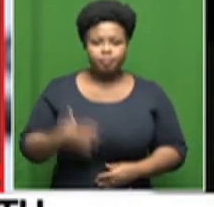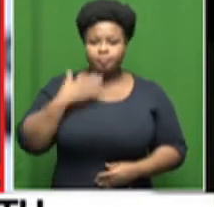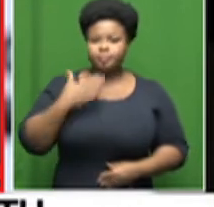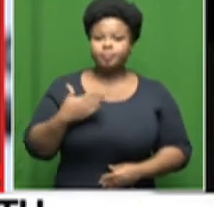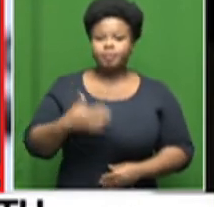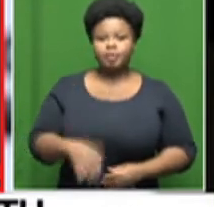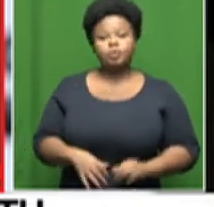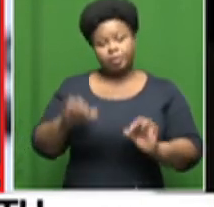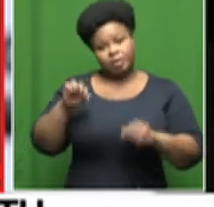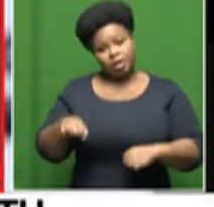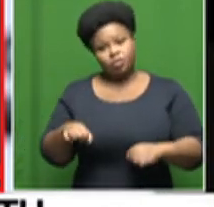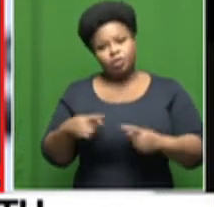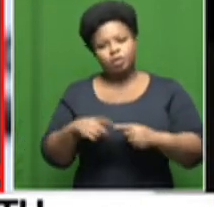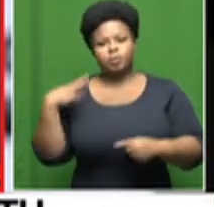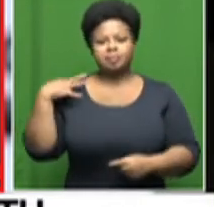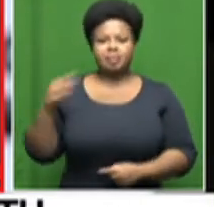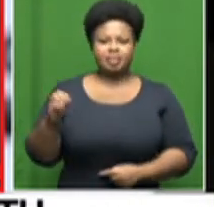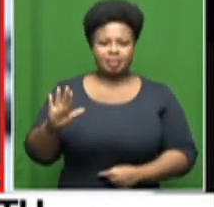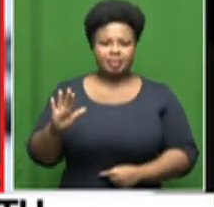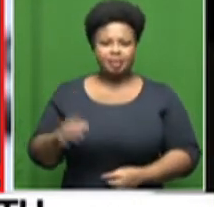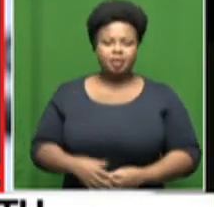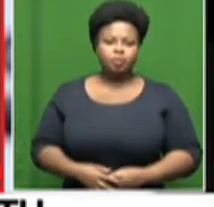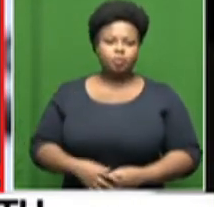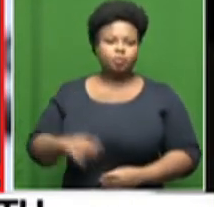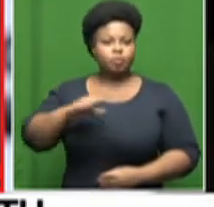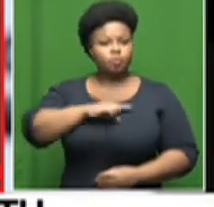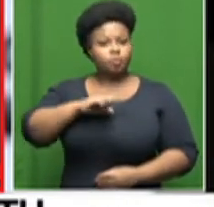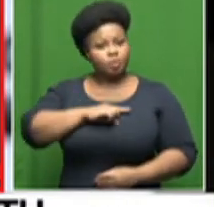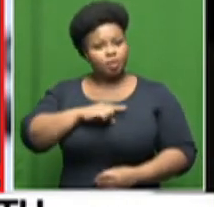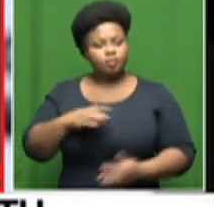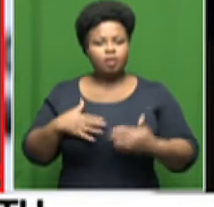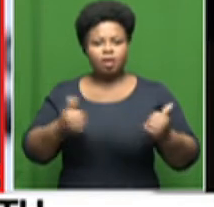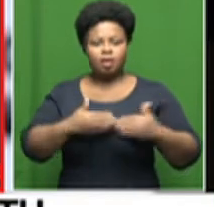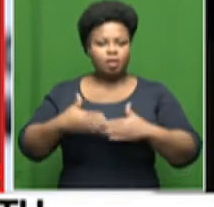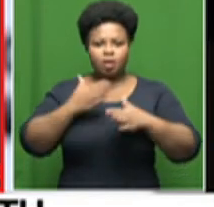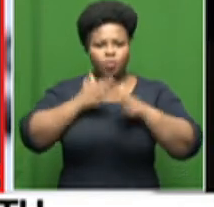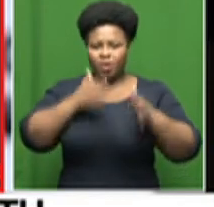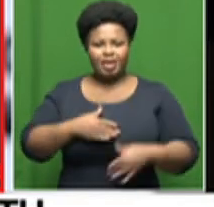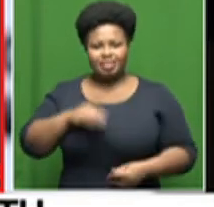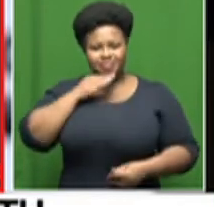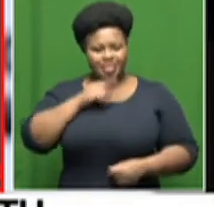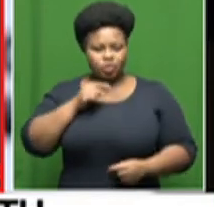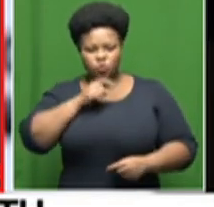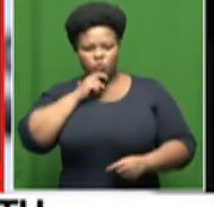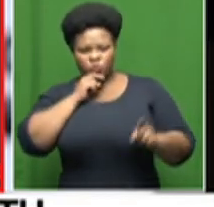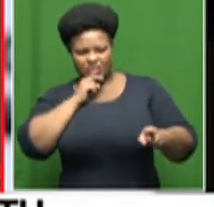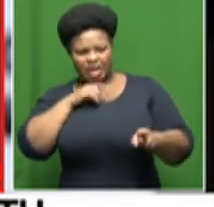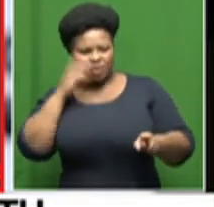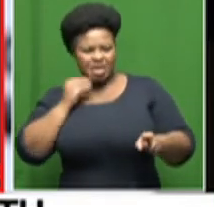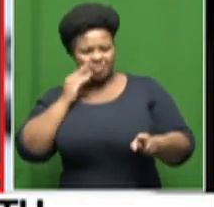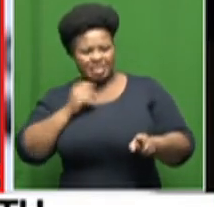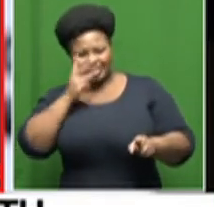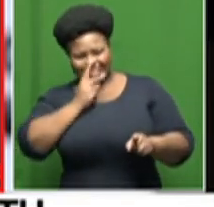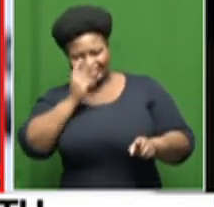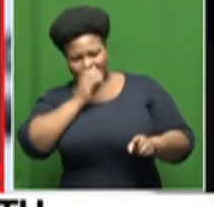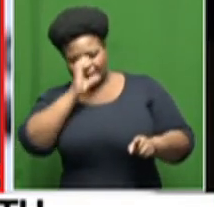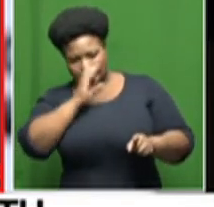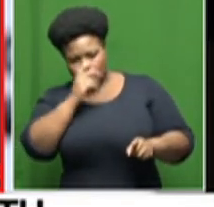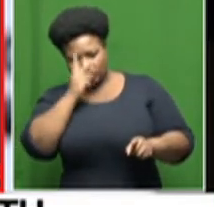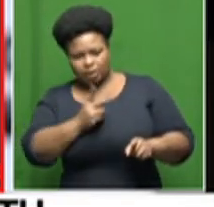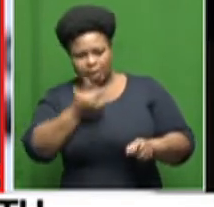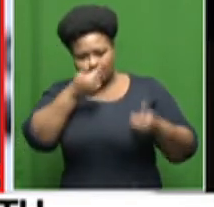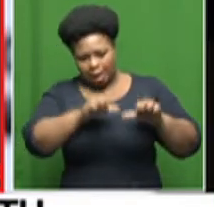So I agree with the Minister in that this is healthcare workers are not guinea pigs, and this is not an experiment. We know